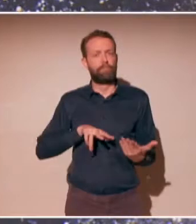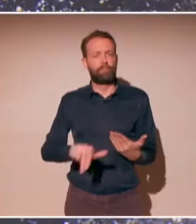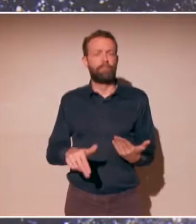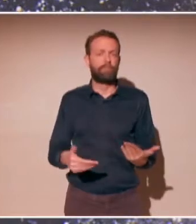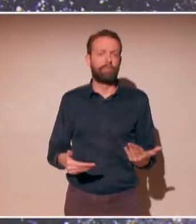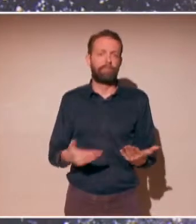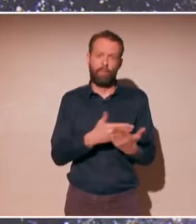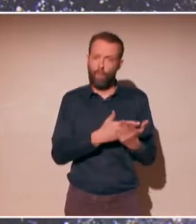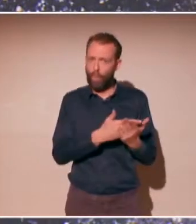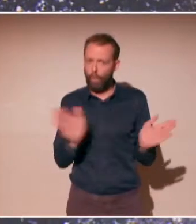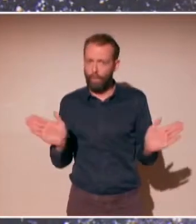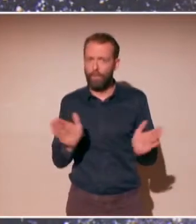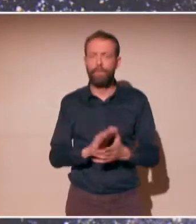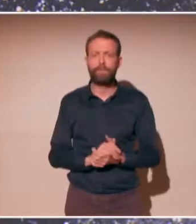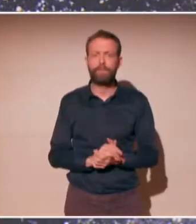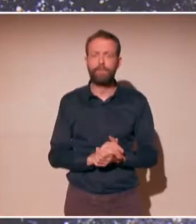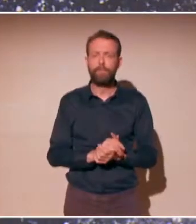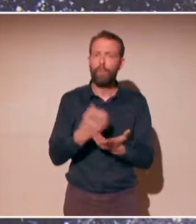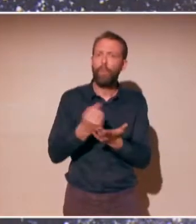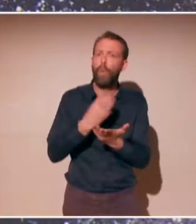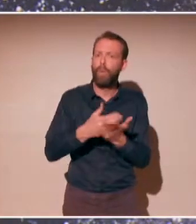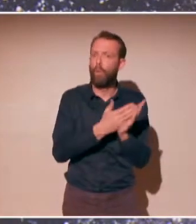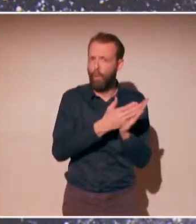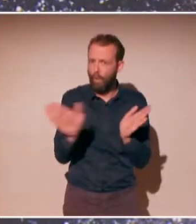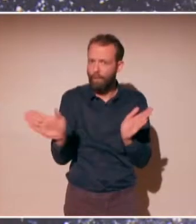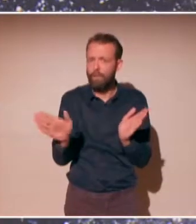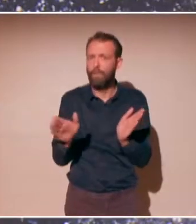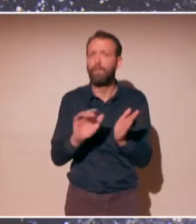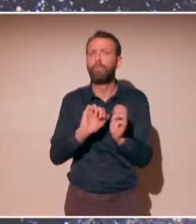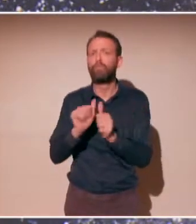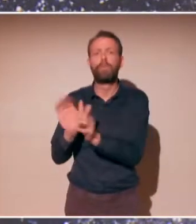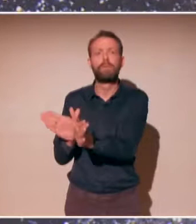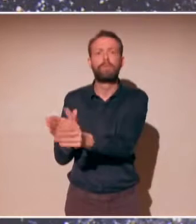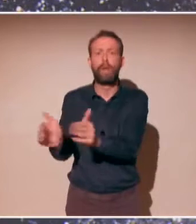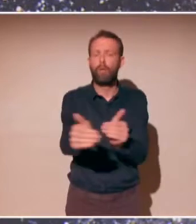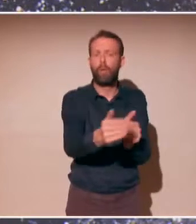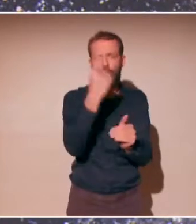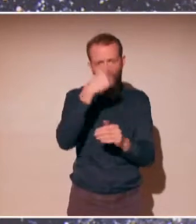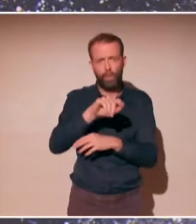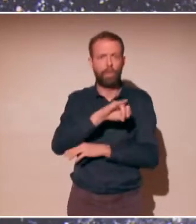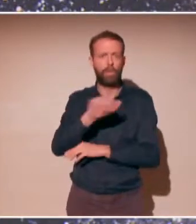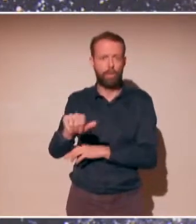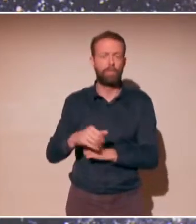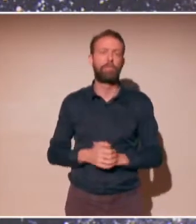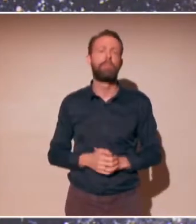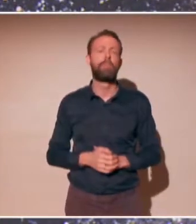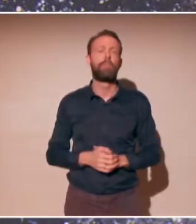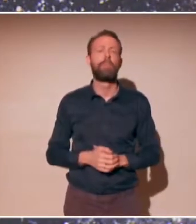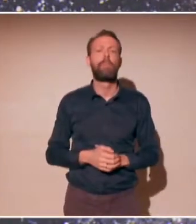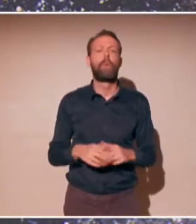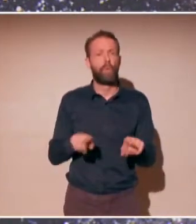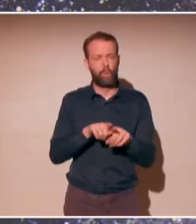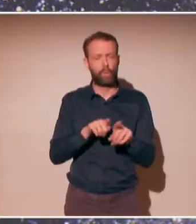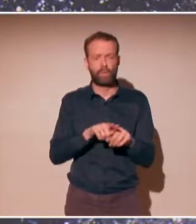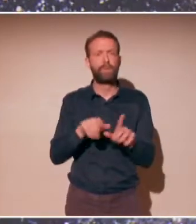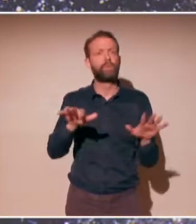So together, we will open our data, as well as the different sectors, to AI.